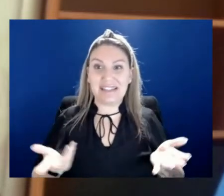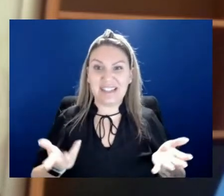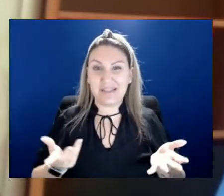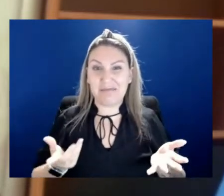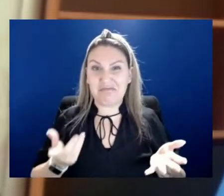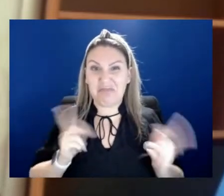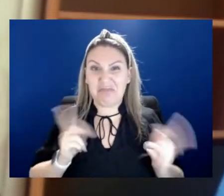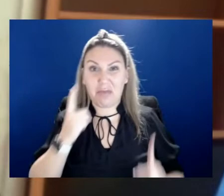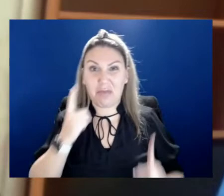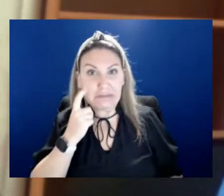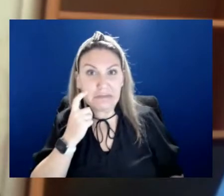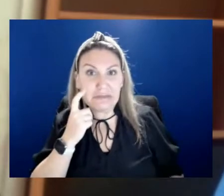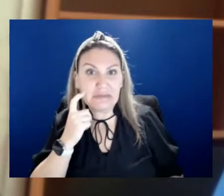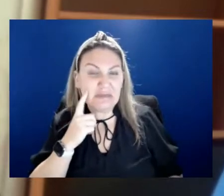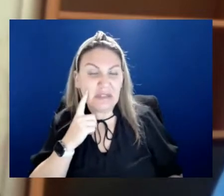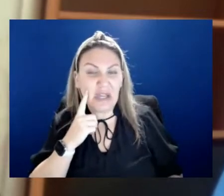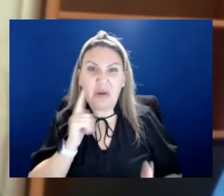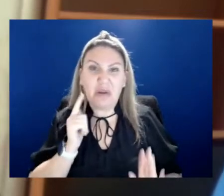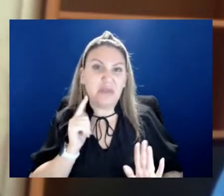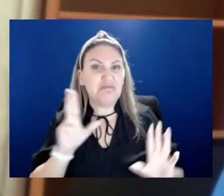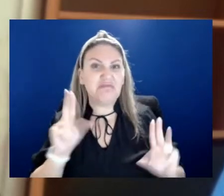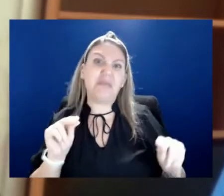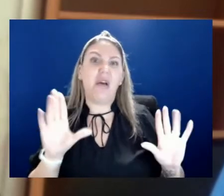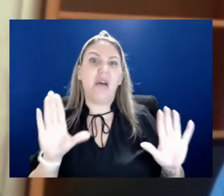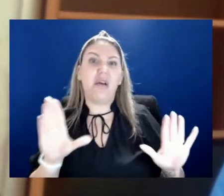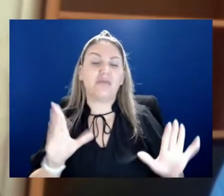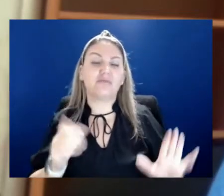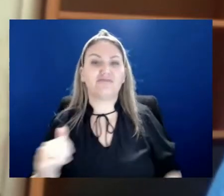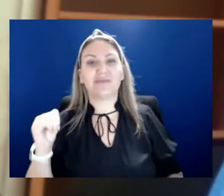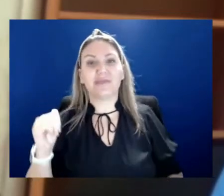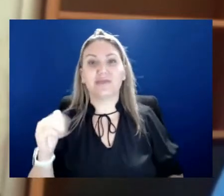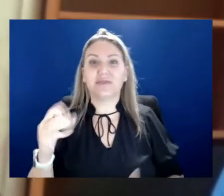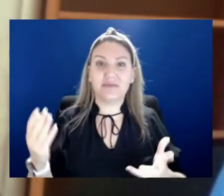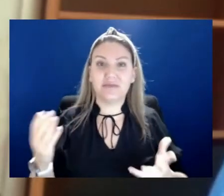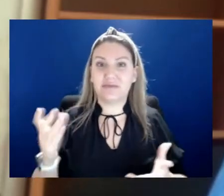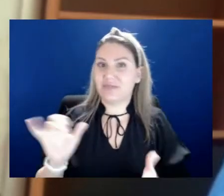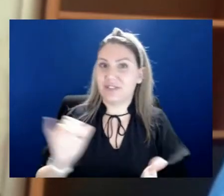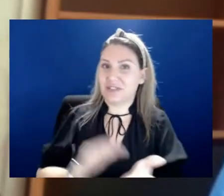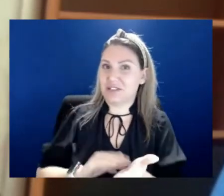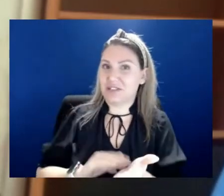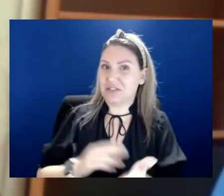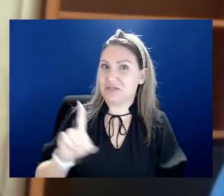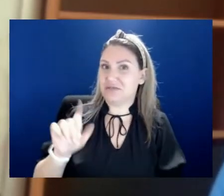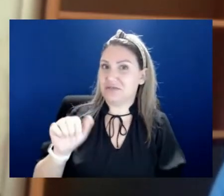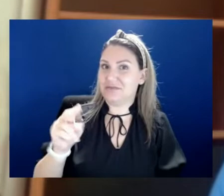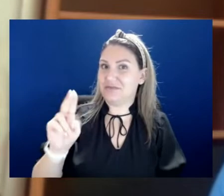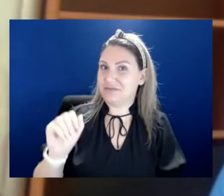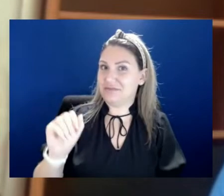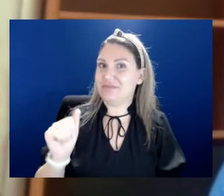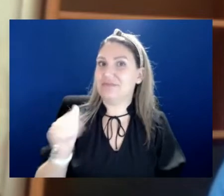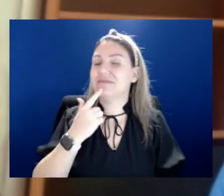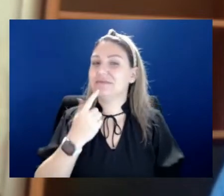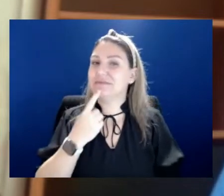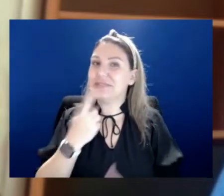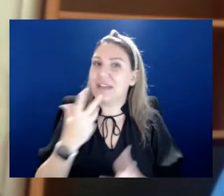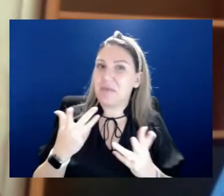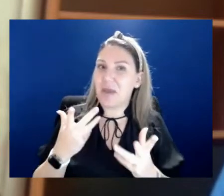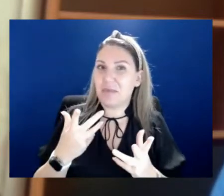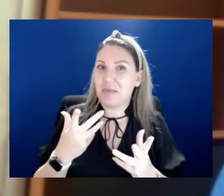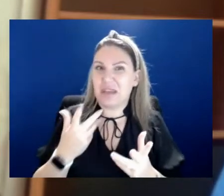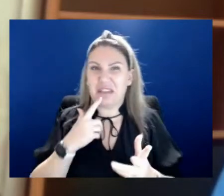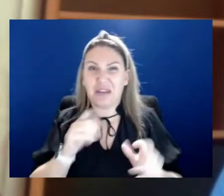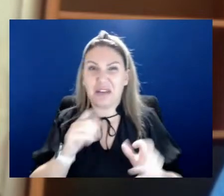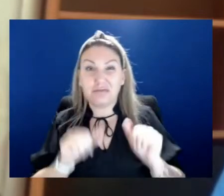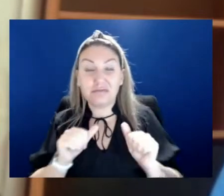skepticism, vaccine skepticism, et cetera. As Dr. Hawkinson said, perhaps it's questioning medical science, maybe it's